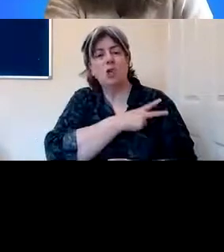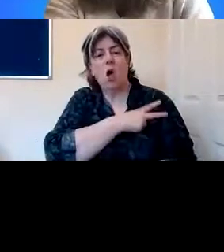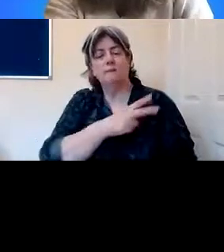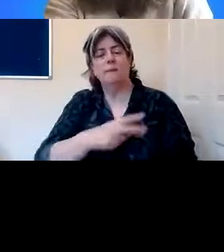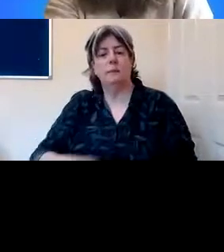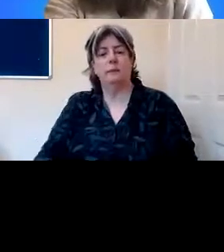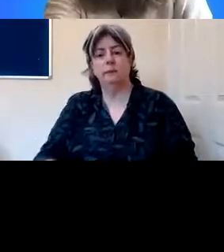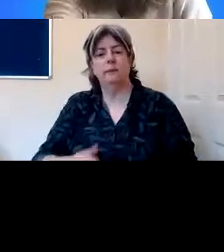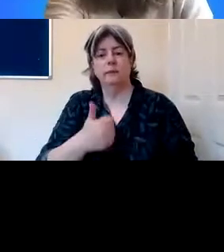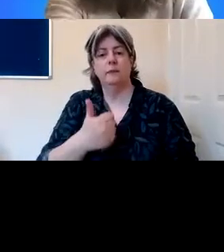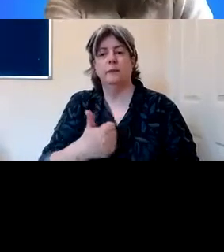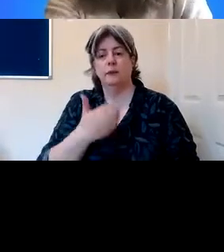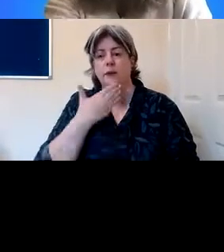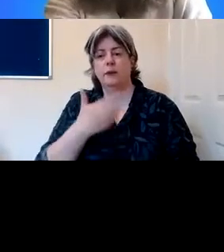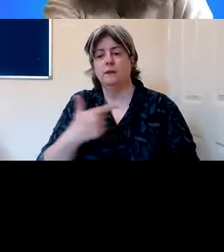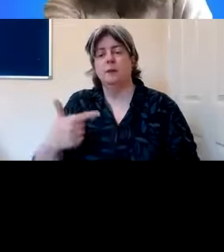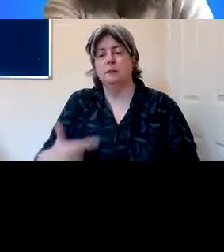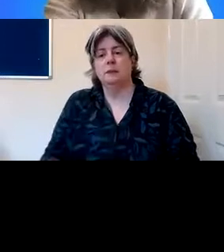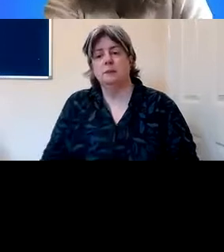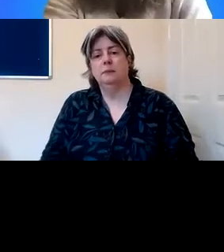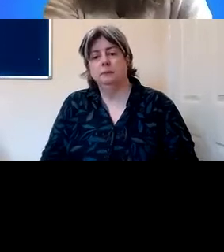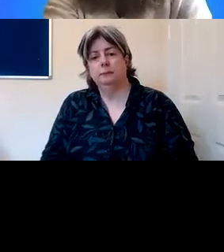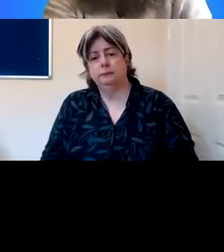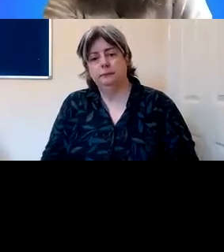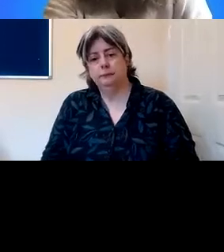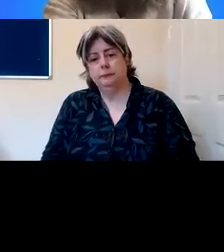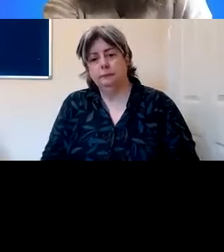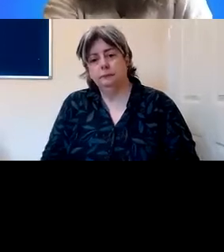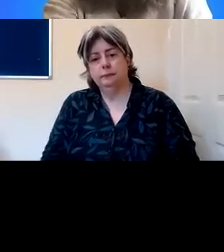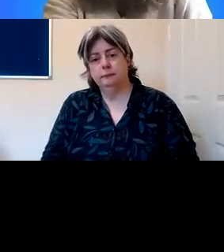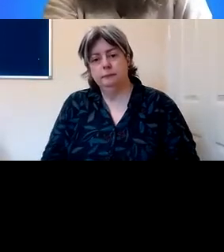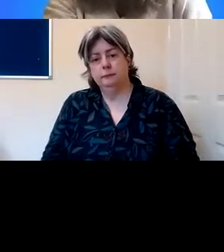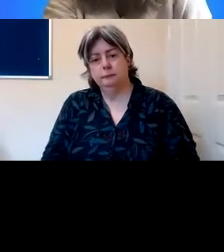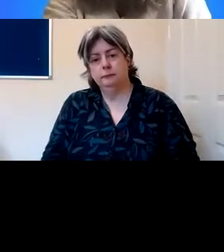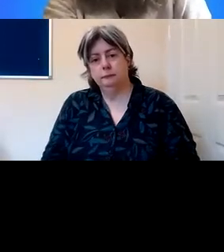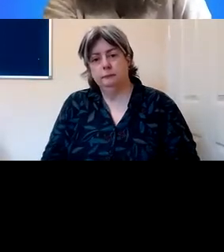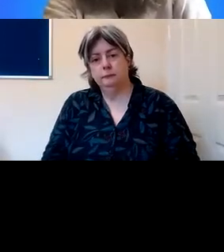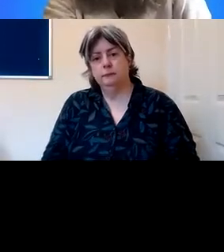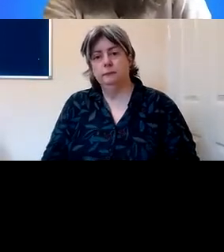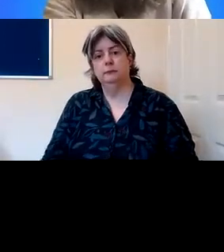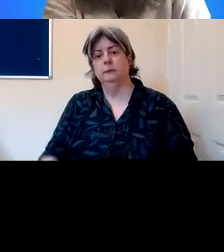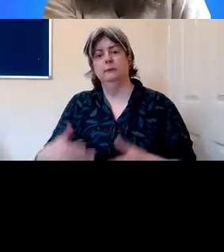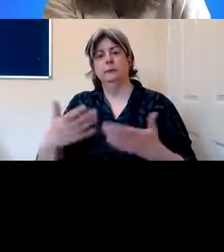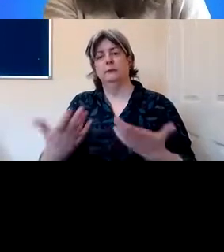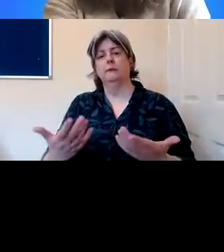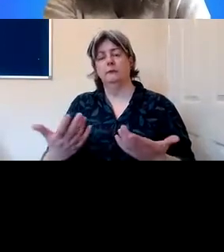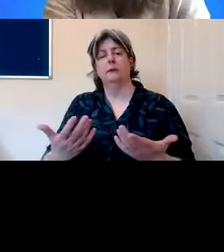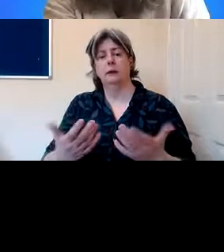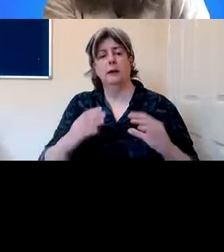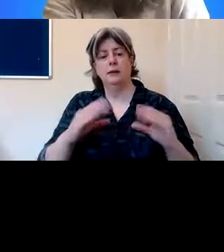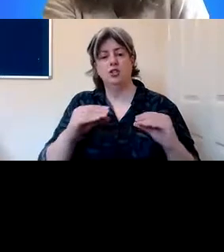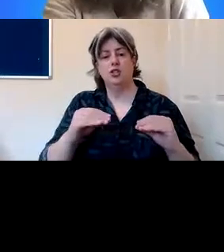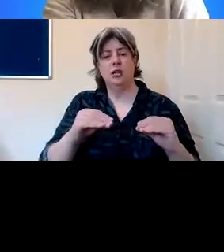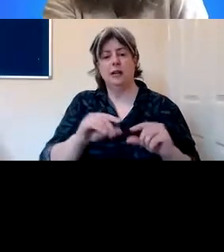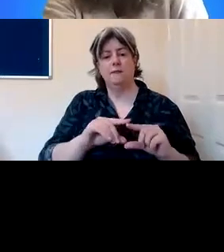Thank you for that. Thank you very much for coming back in on that question. Question that's been posed in the chat function. I'm going to